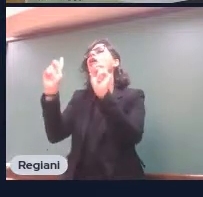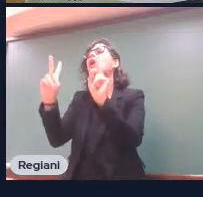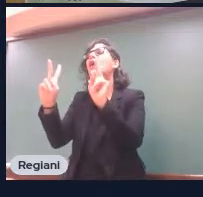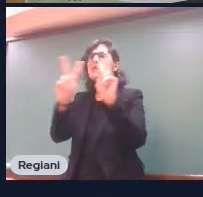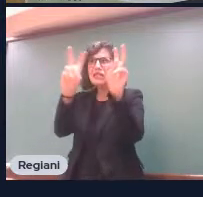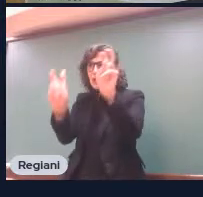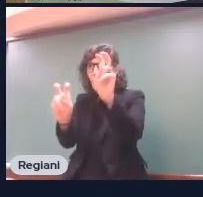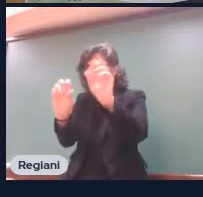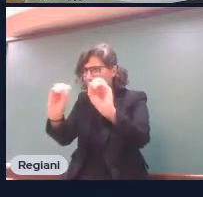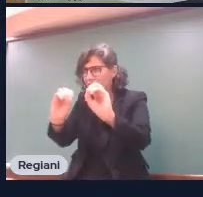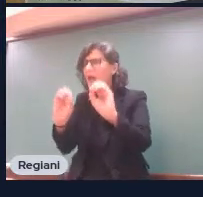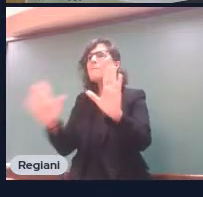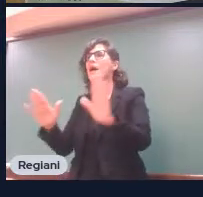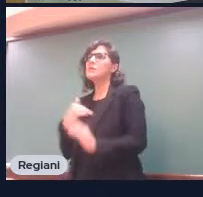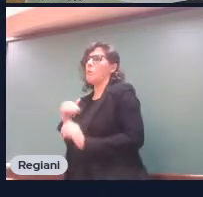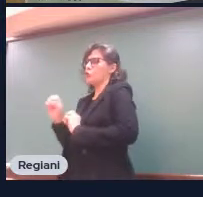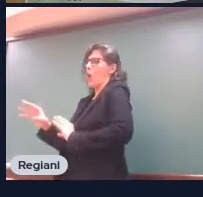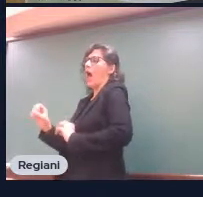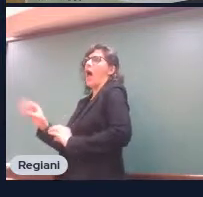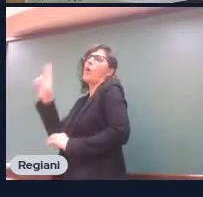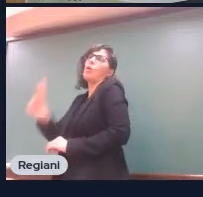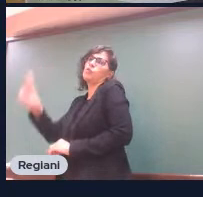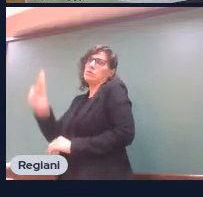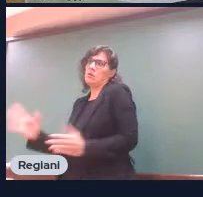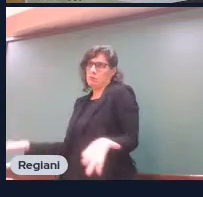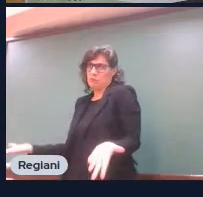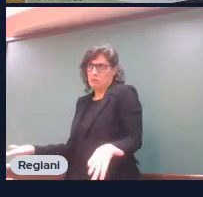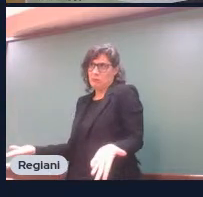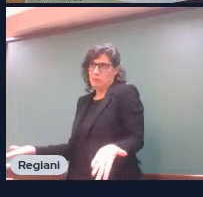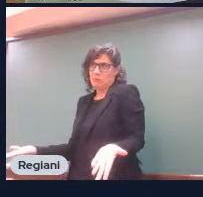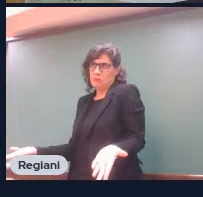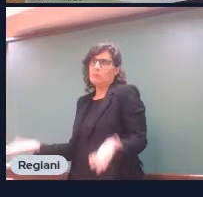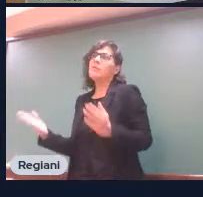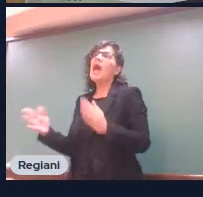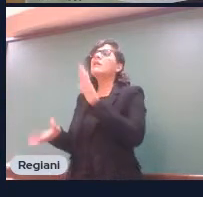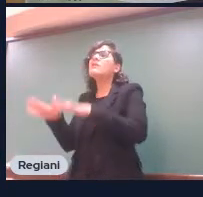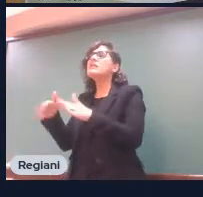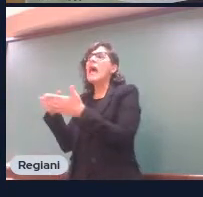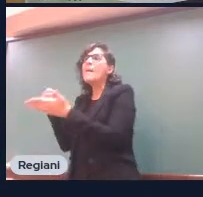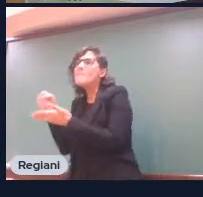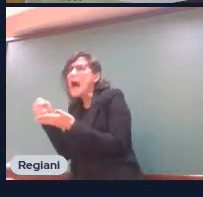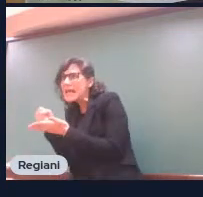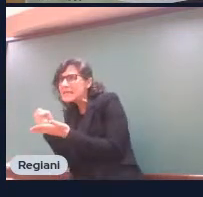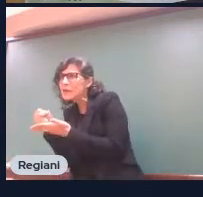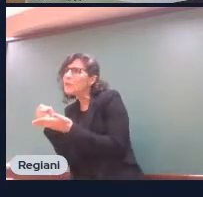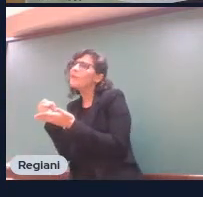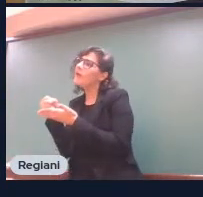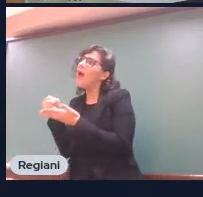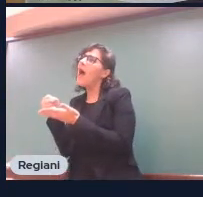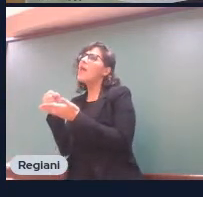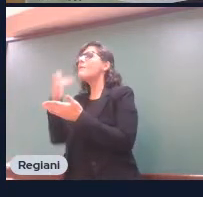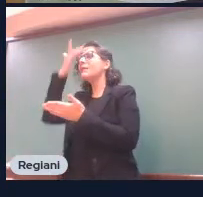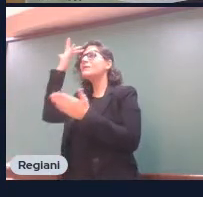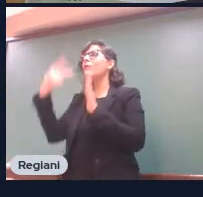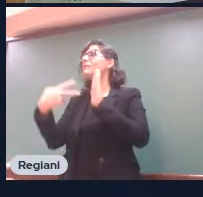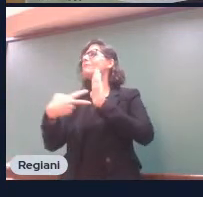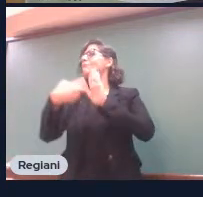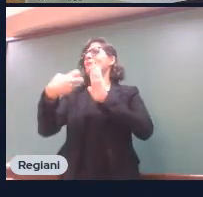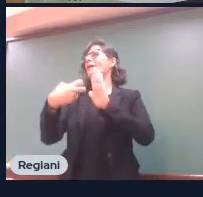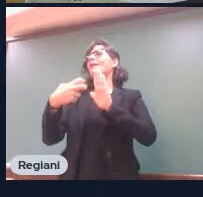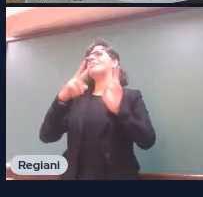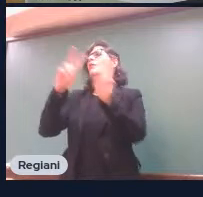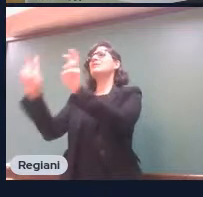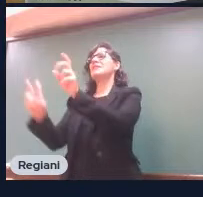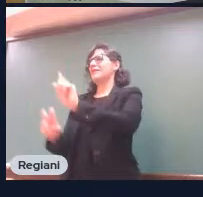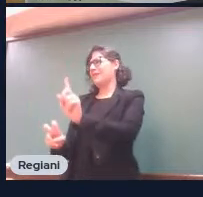very good, but basic. They're used in teaching, but because they're basic, no one refers to them. No one cites them. So,